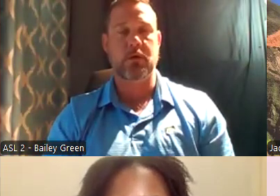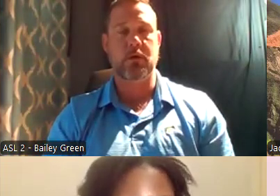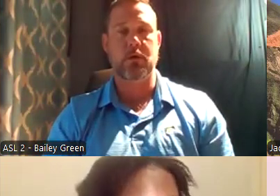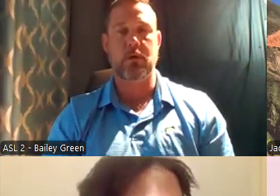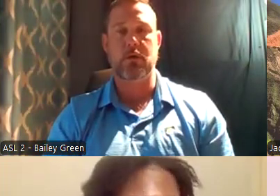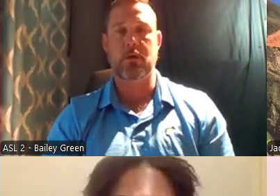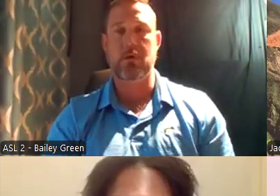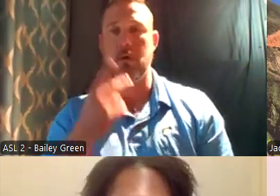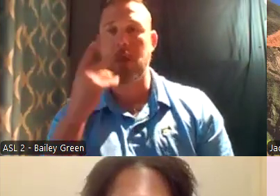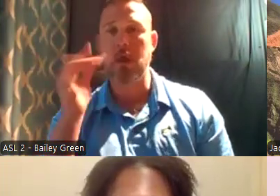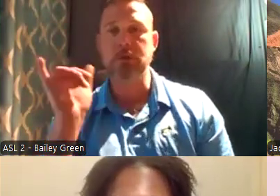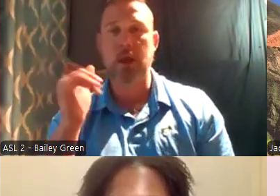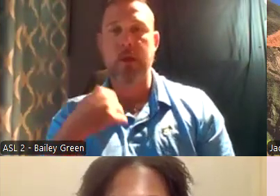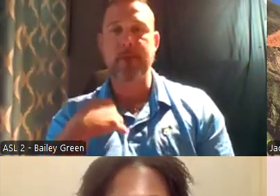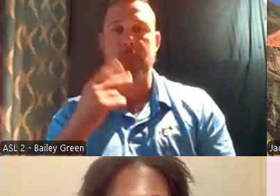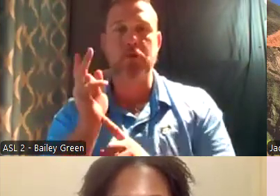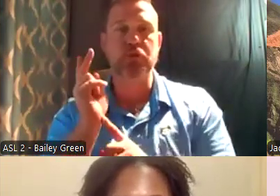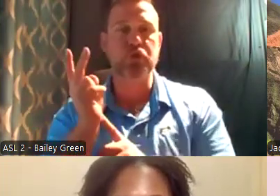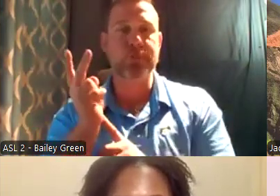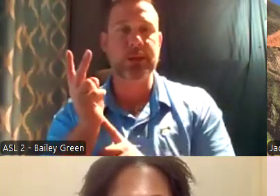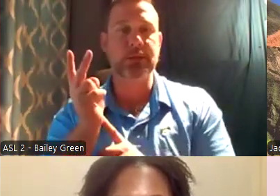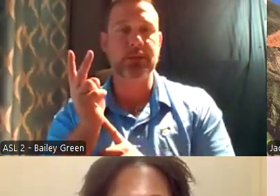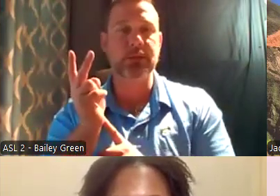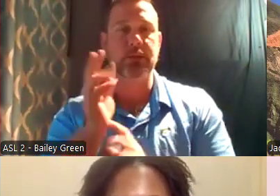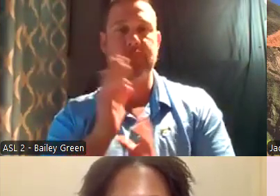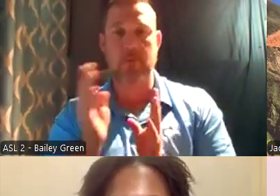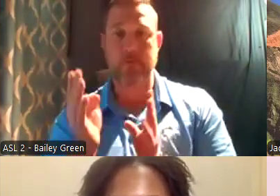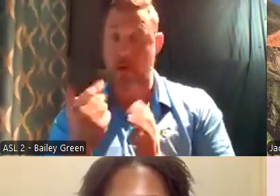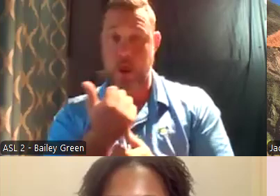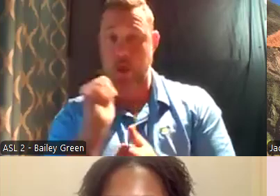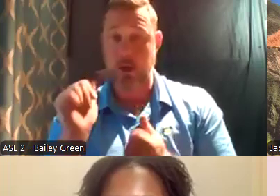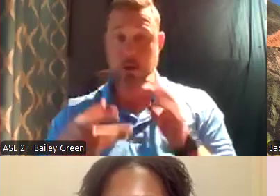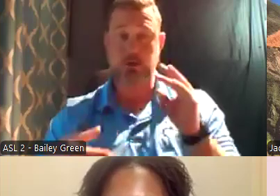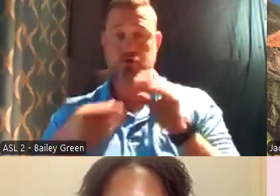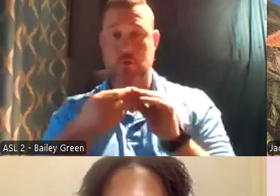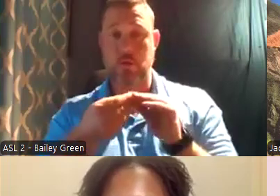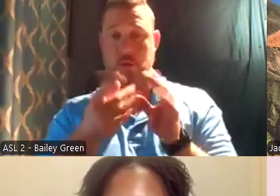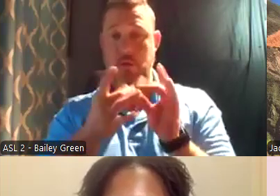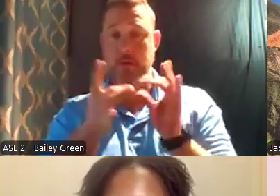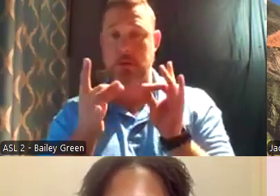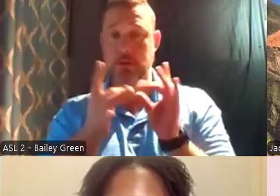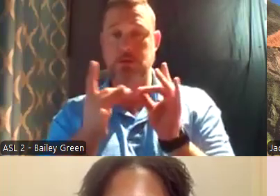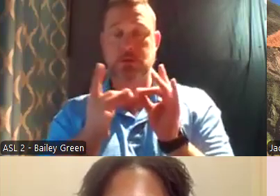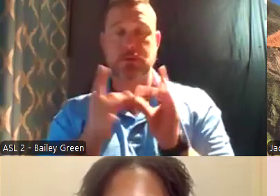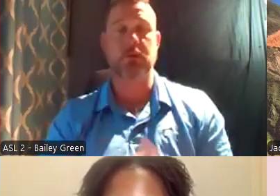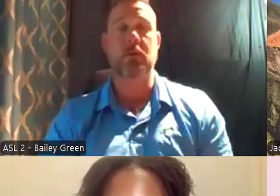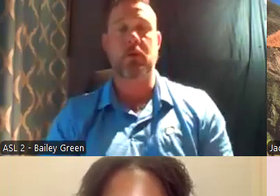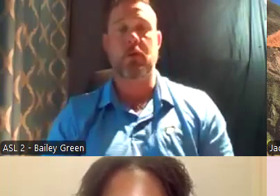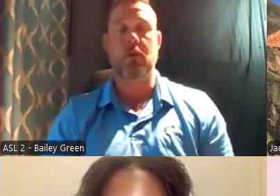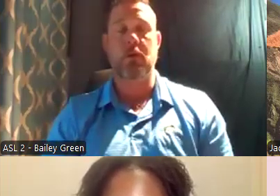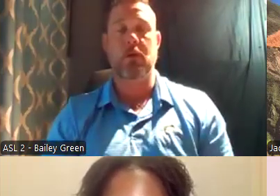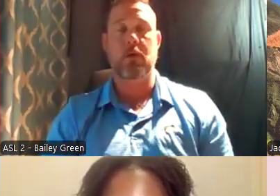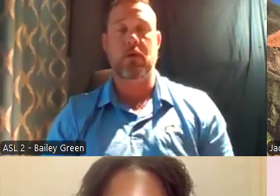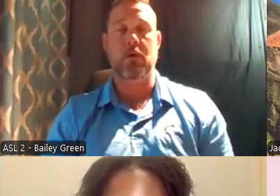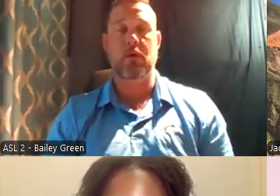And it looks like we have about 2 more minutes before we have to move on. So if anyone else has any other comments or questions, I believe